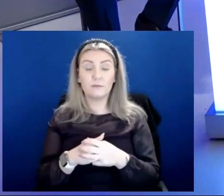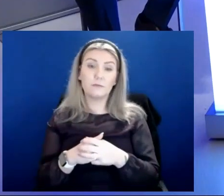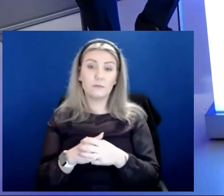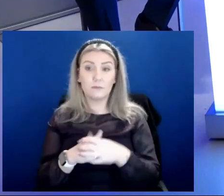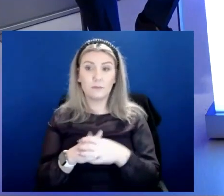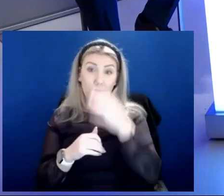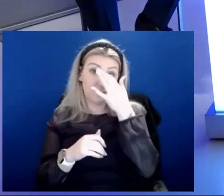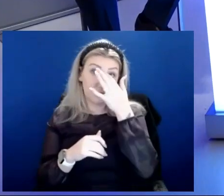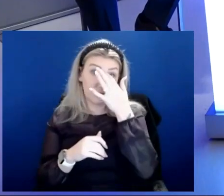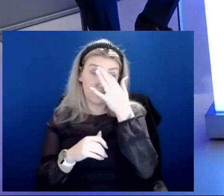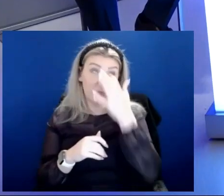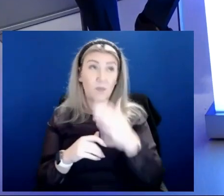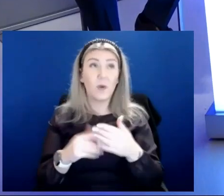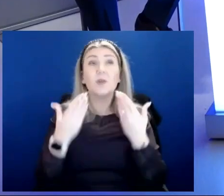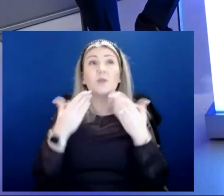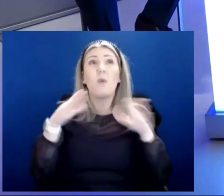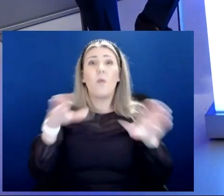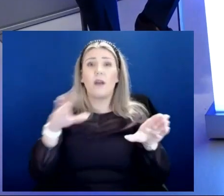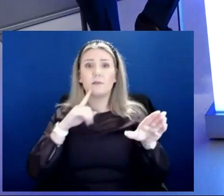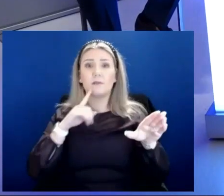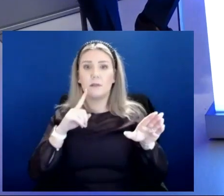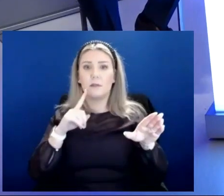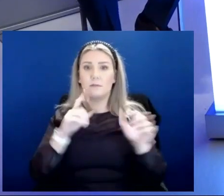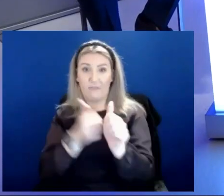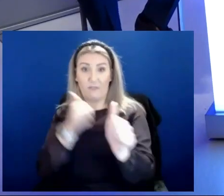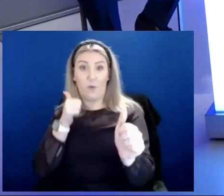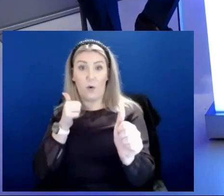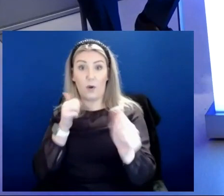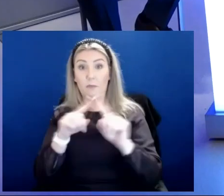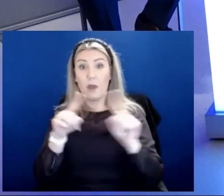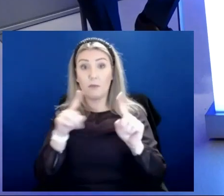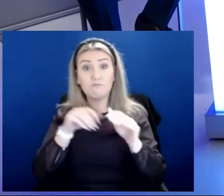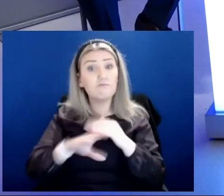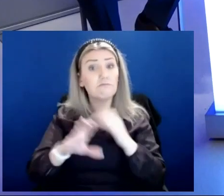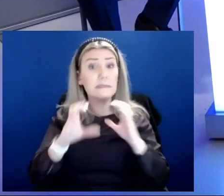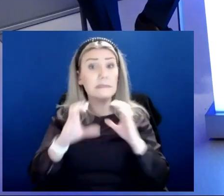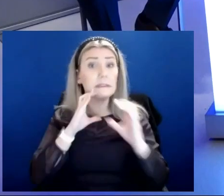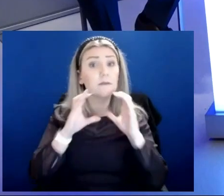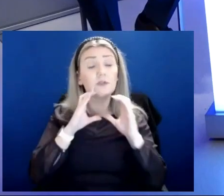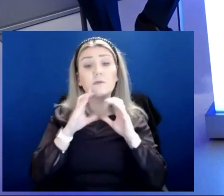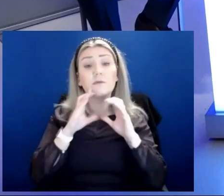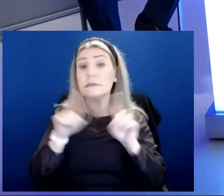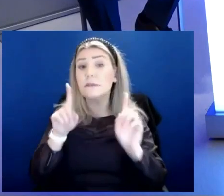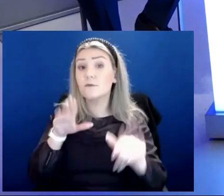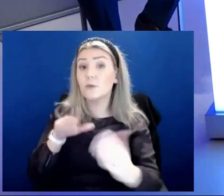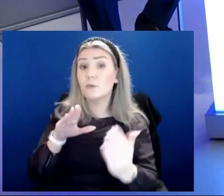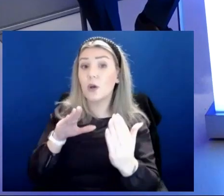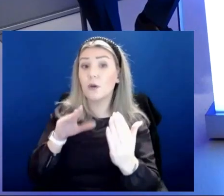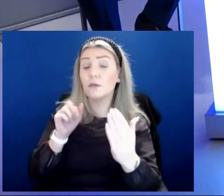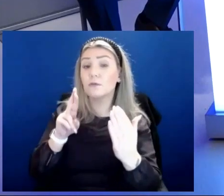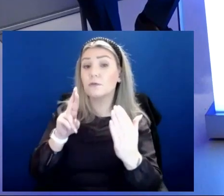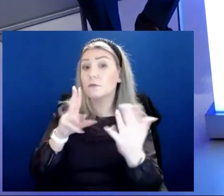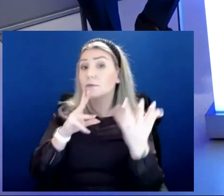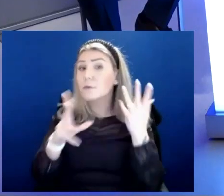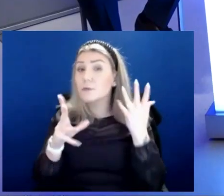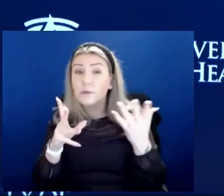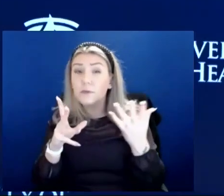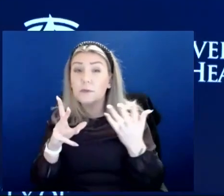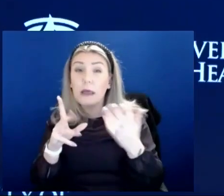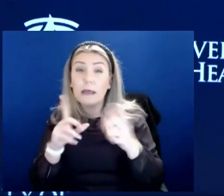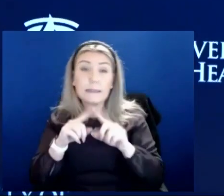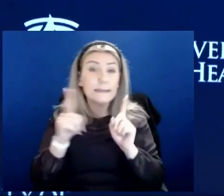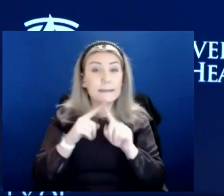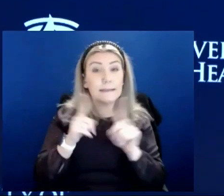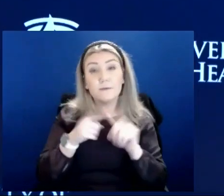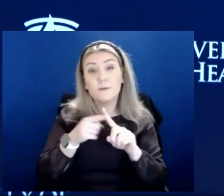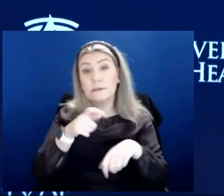steer away from things, but you have to maybe enter those conversations maybe with a different approach or a different timeline. Sure, and parents